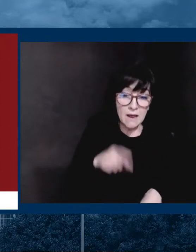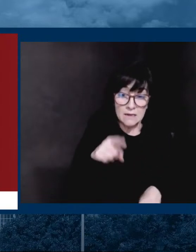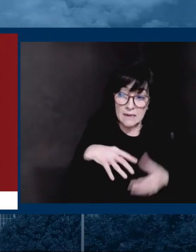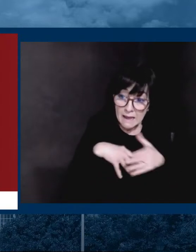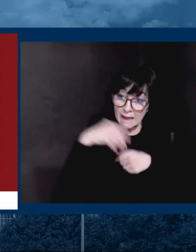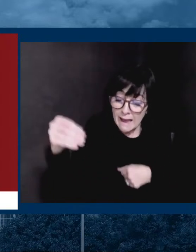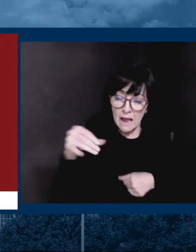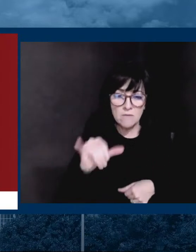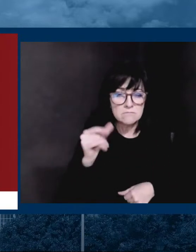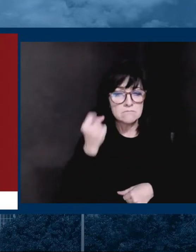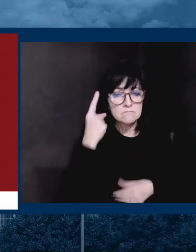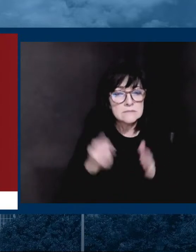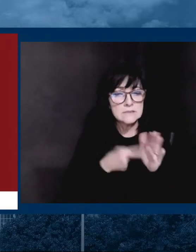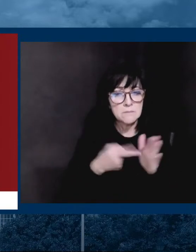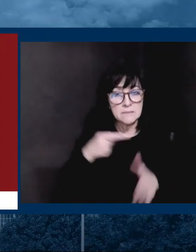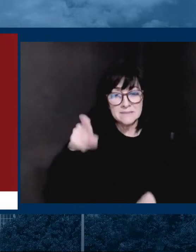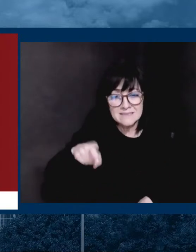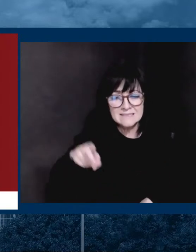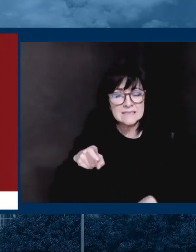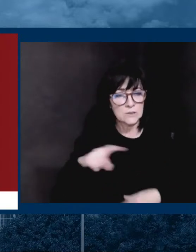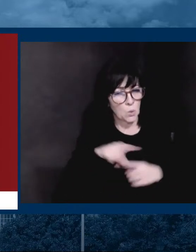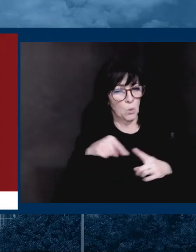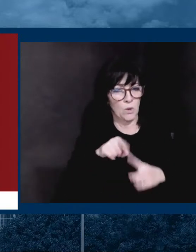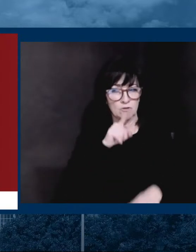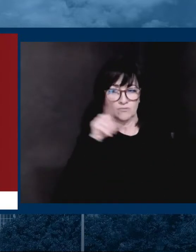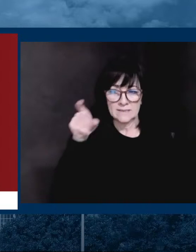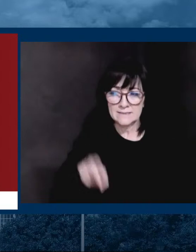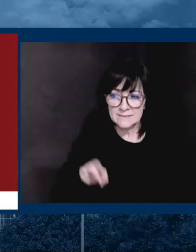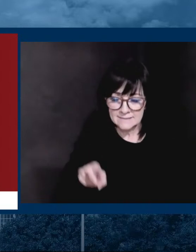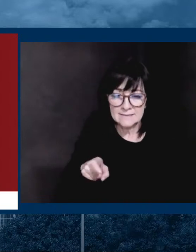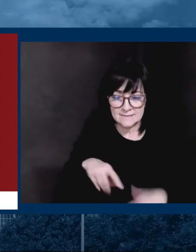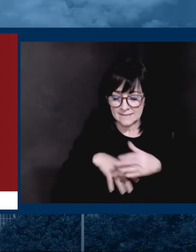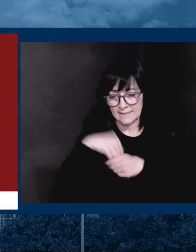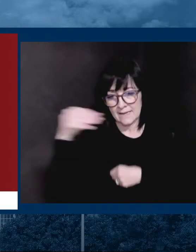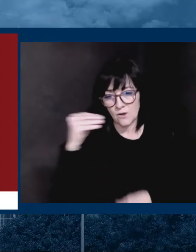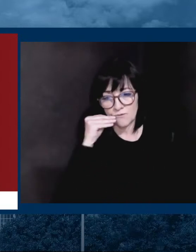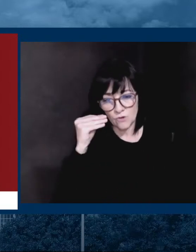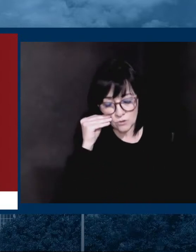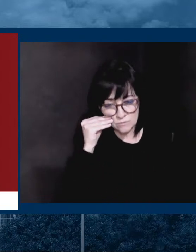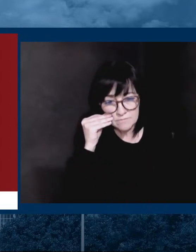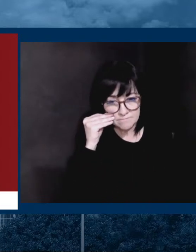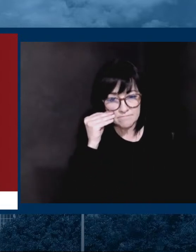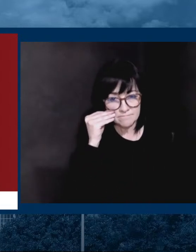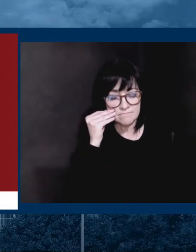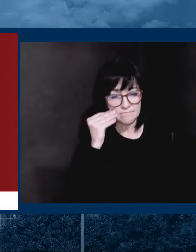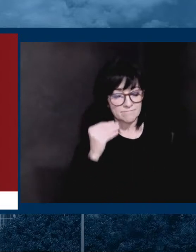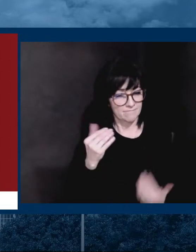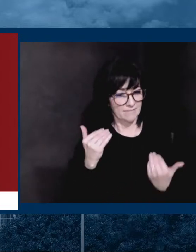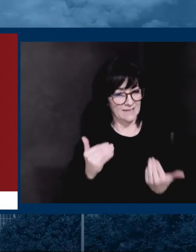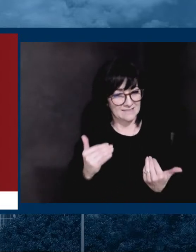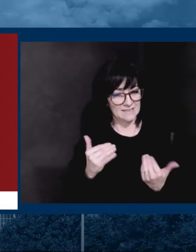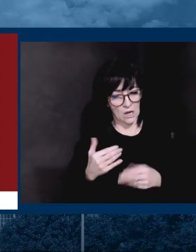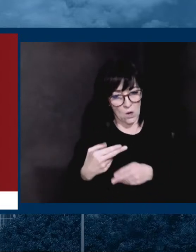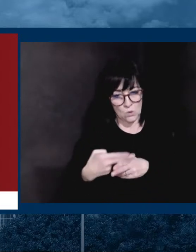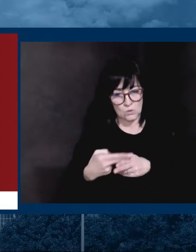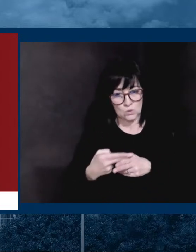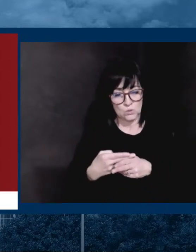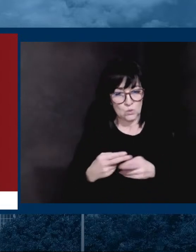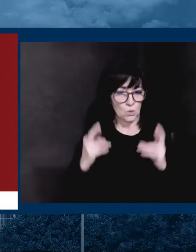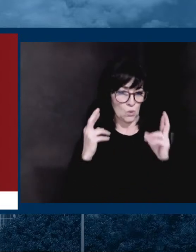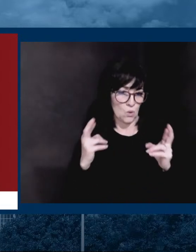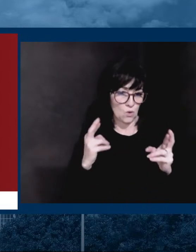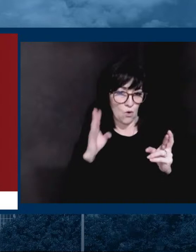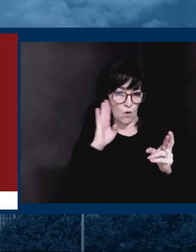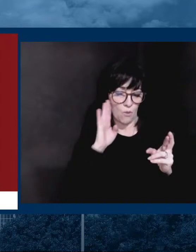the holidays now. The light is at the end of the tunnel. The last subject and most important probably to talk